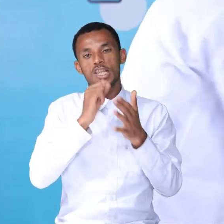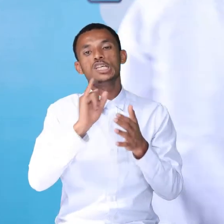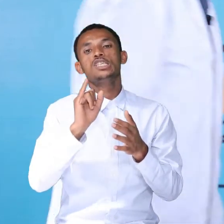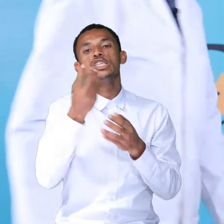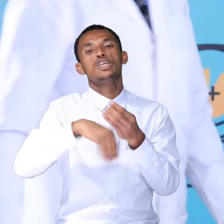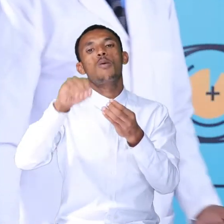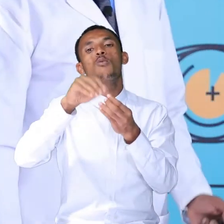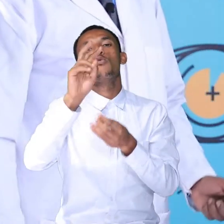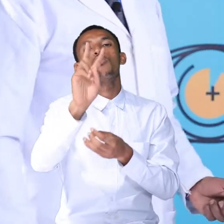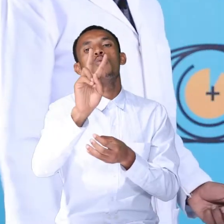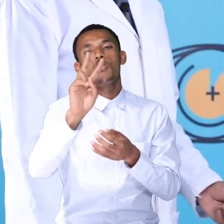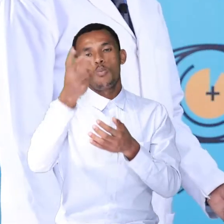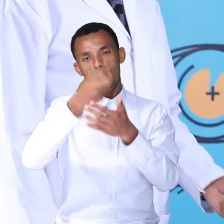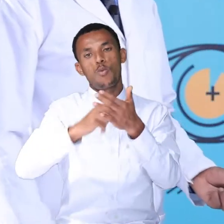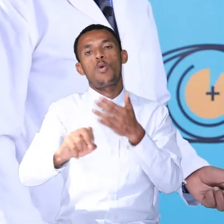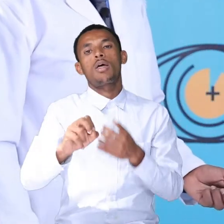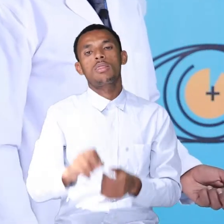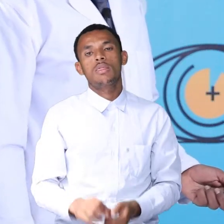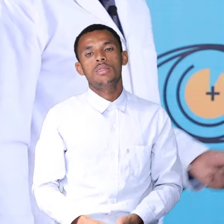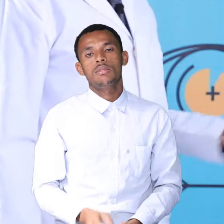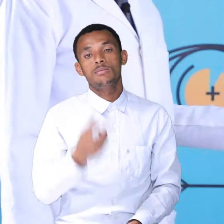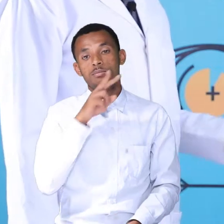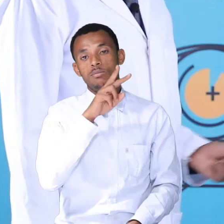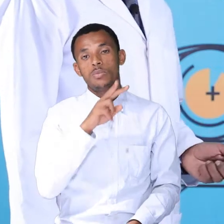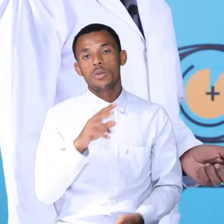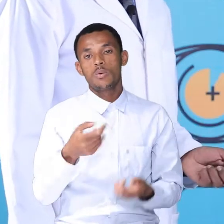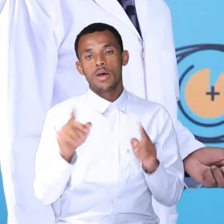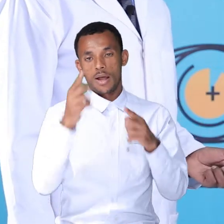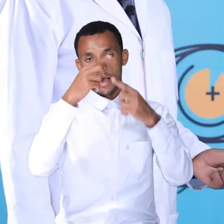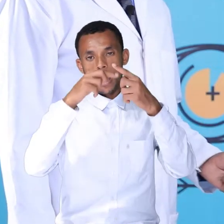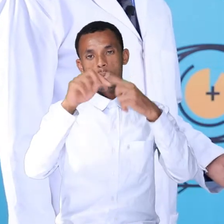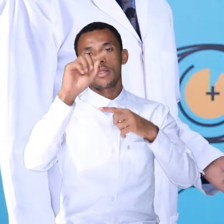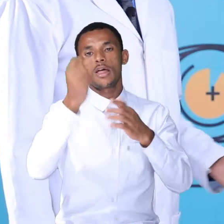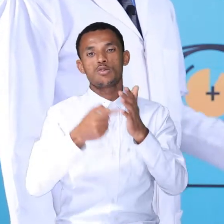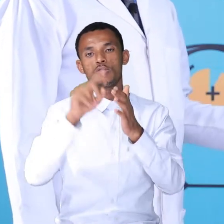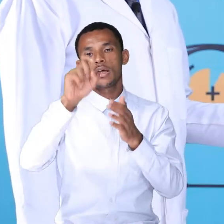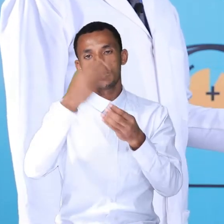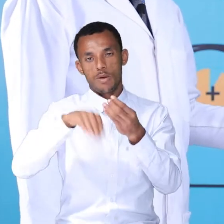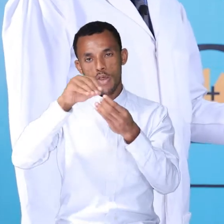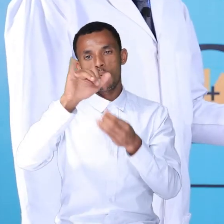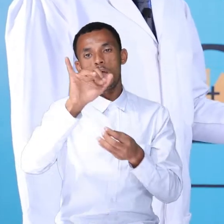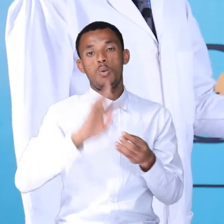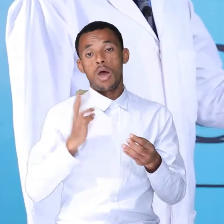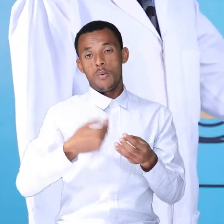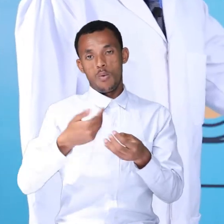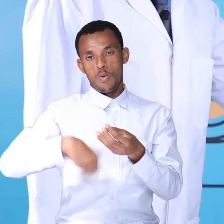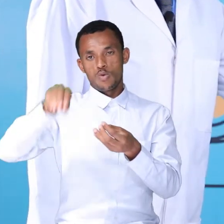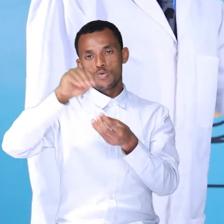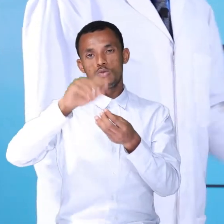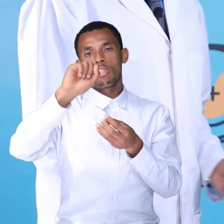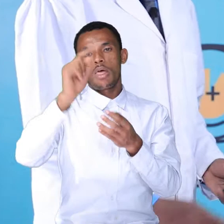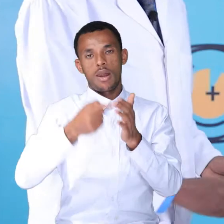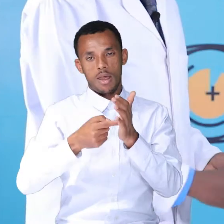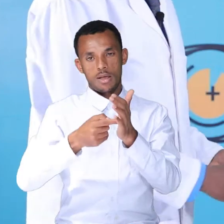the sum of the two products, it will be. When you are coming tangent of x plus y, we have also tan